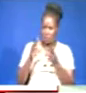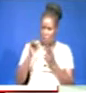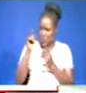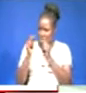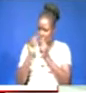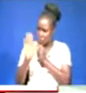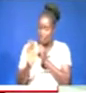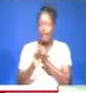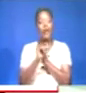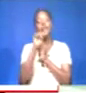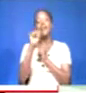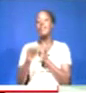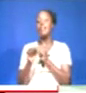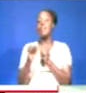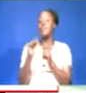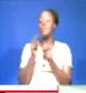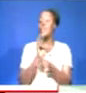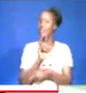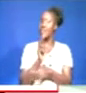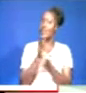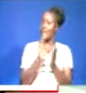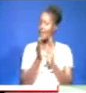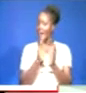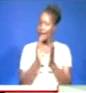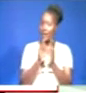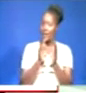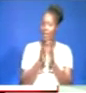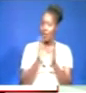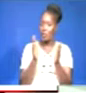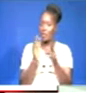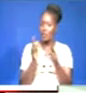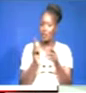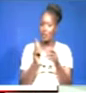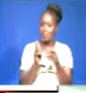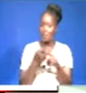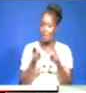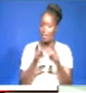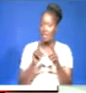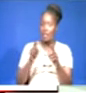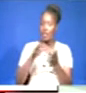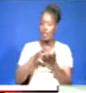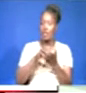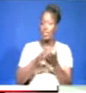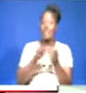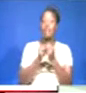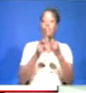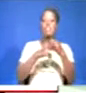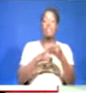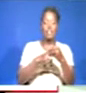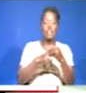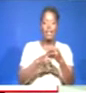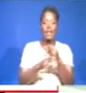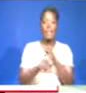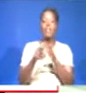Obviously, I'll pick once I see how they will fare in their openings. But when you talk about radio stations, they're talking about 17 under the